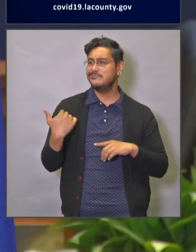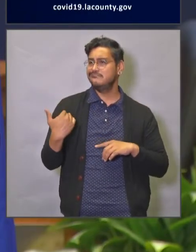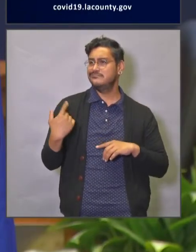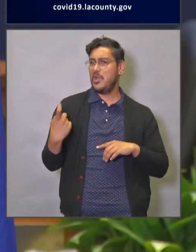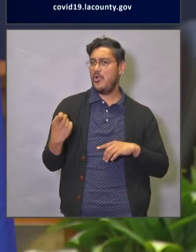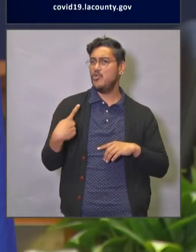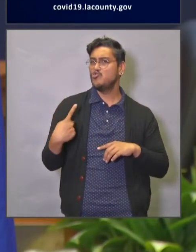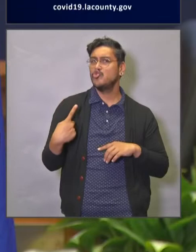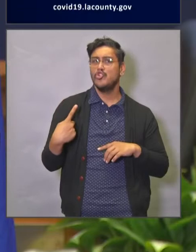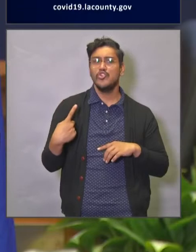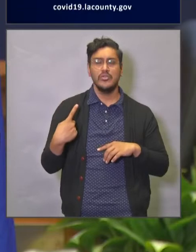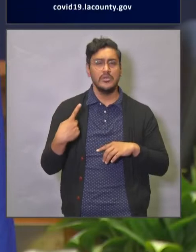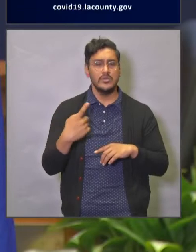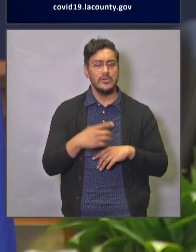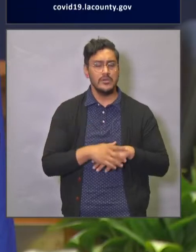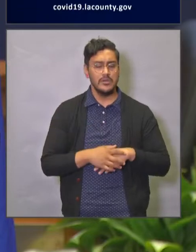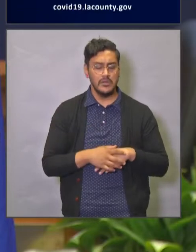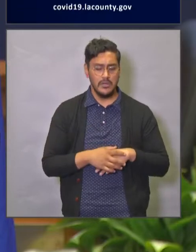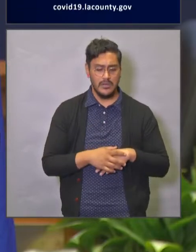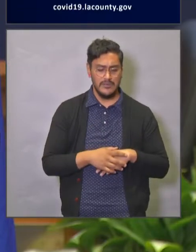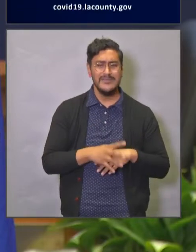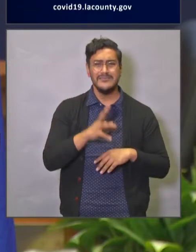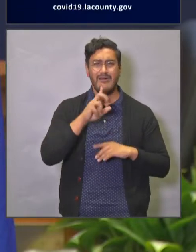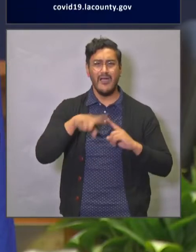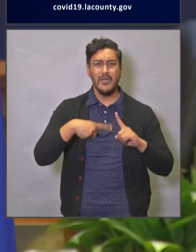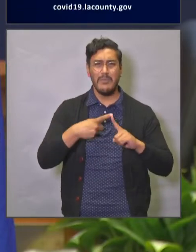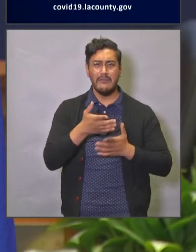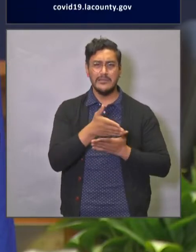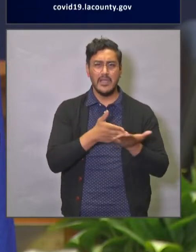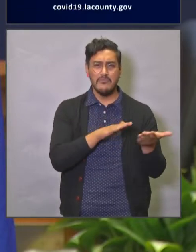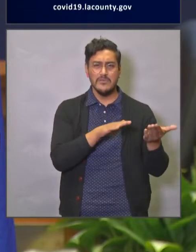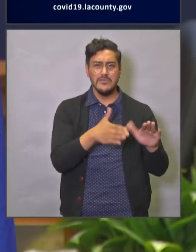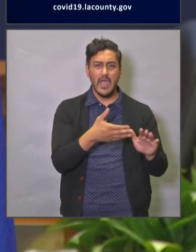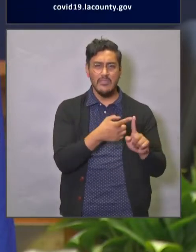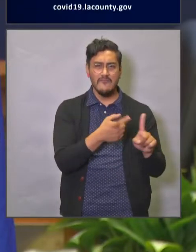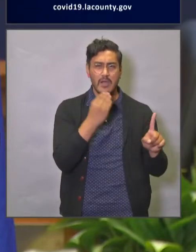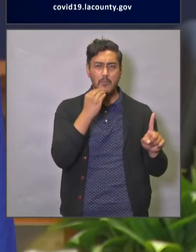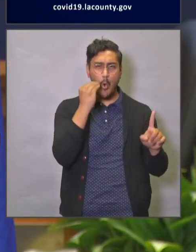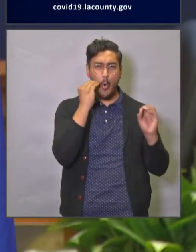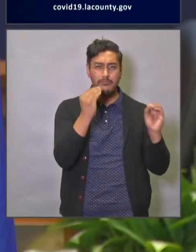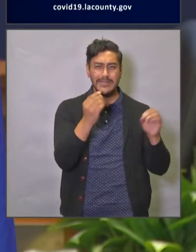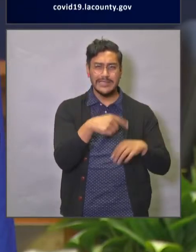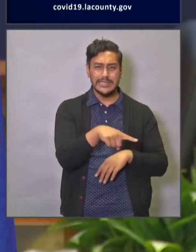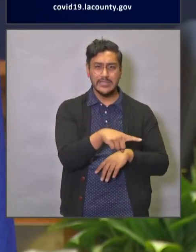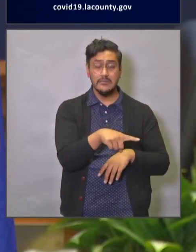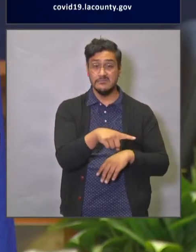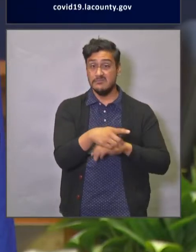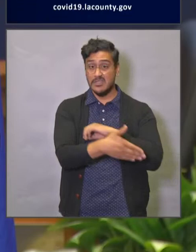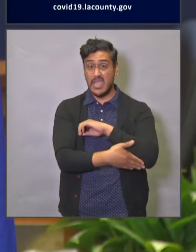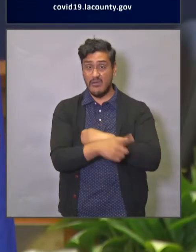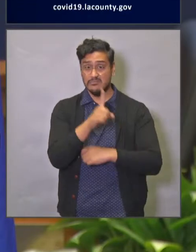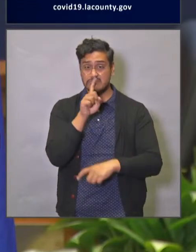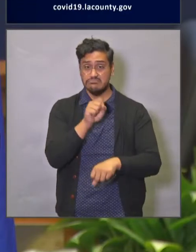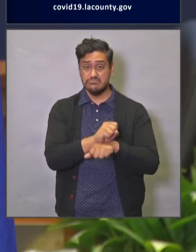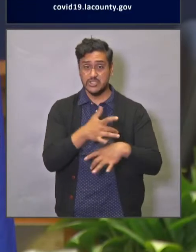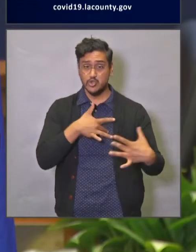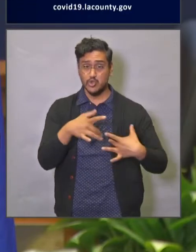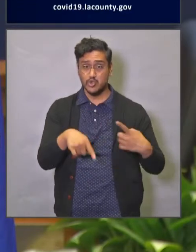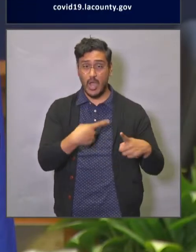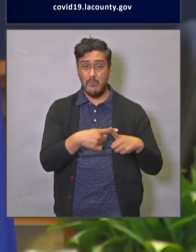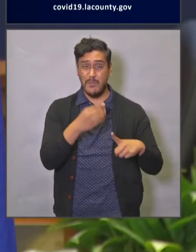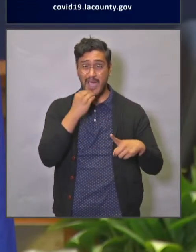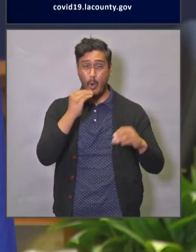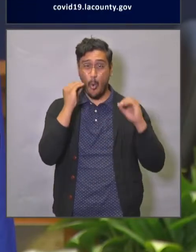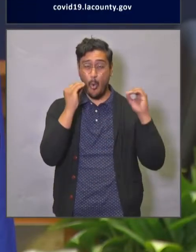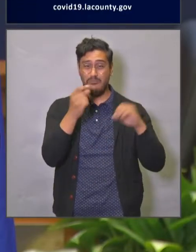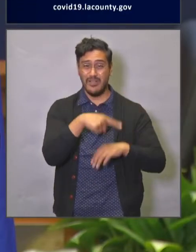can, just to talk quickly about some of the deaths regarding homeless. The county is very concerned about the homeless